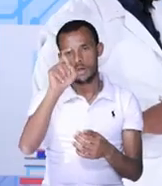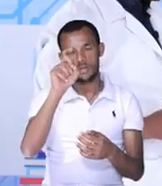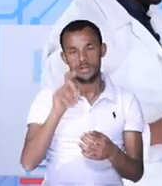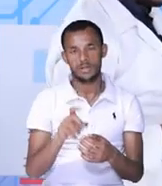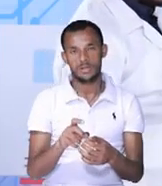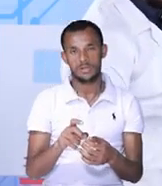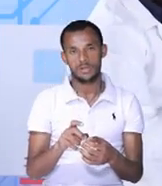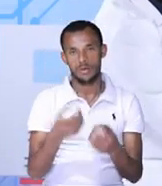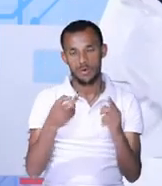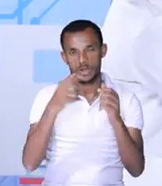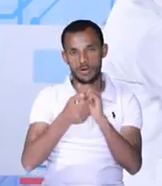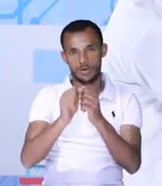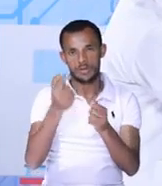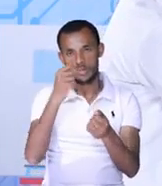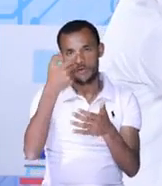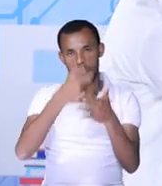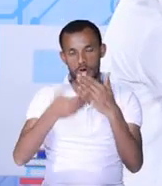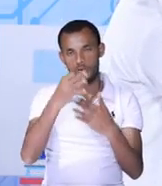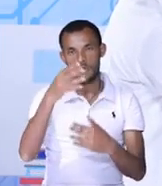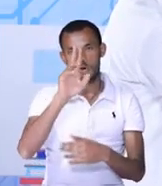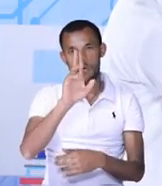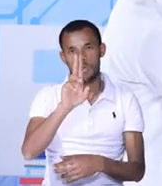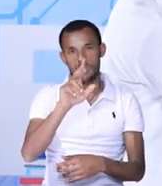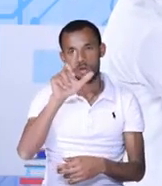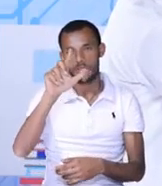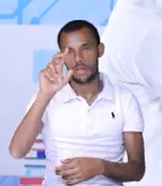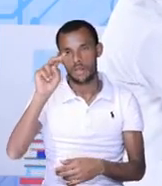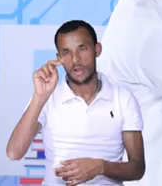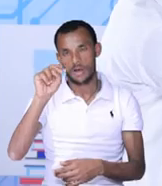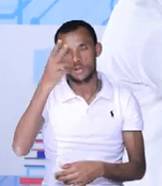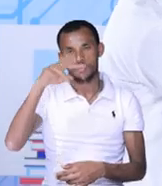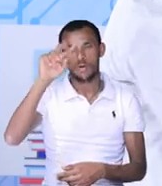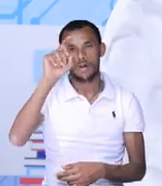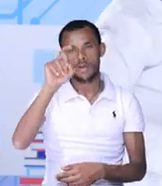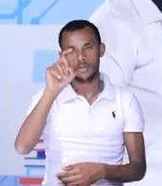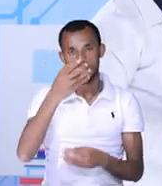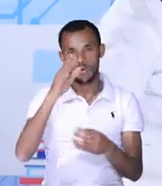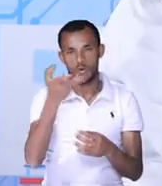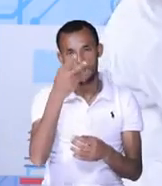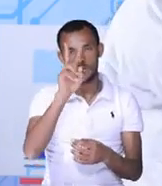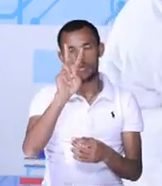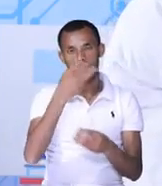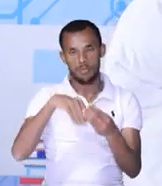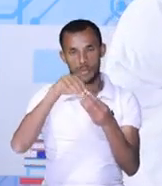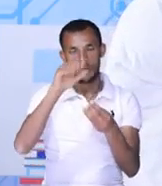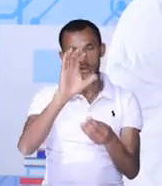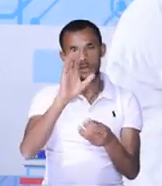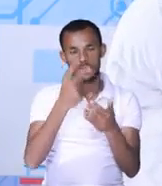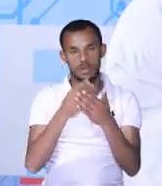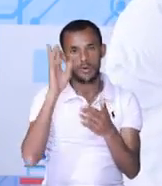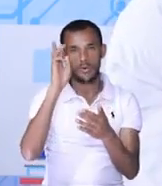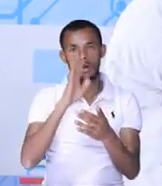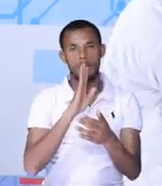So when you substitute the value of u, this ln squared x over 2 plus some constant c. So this will